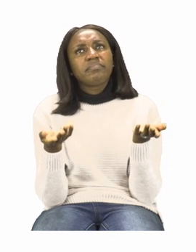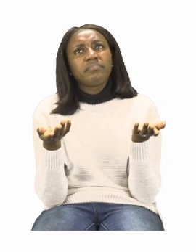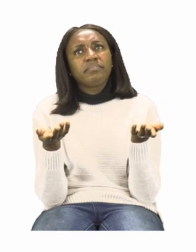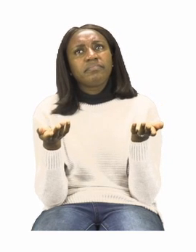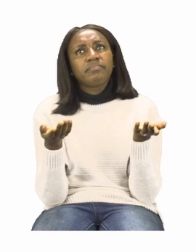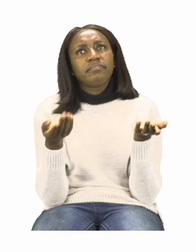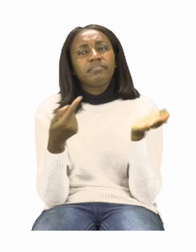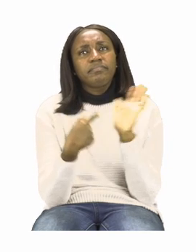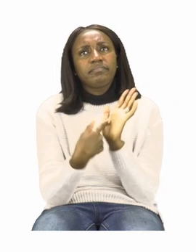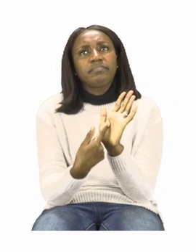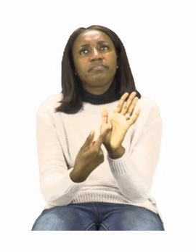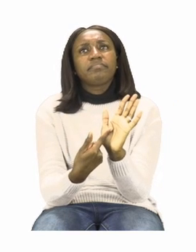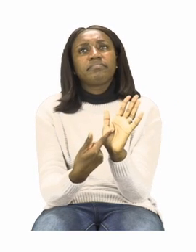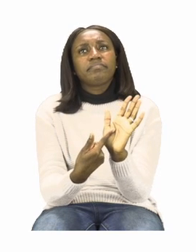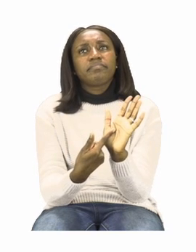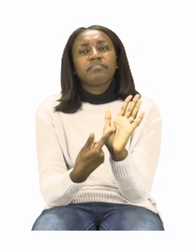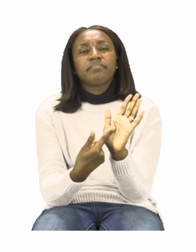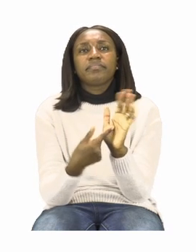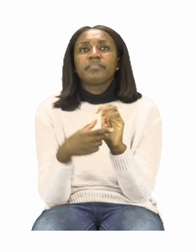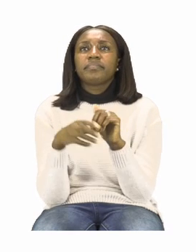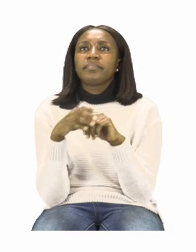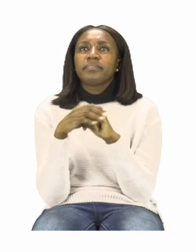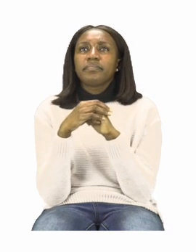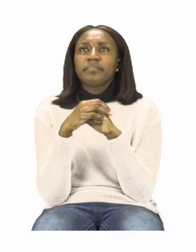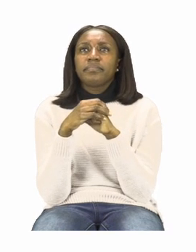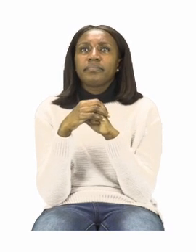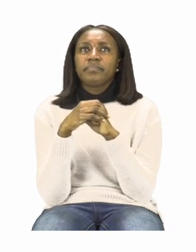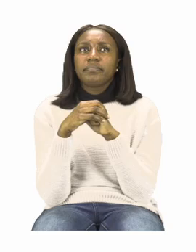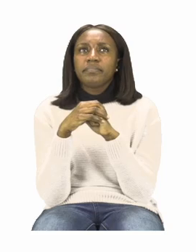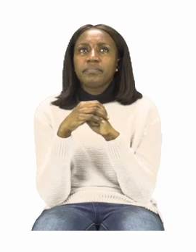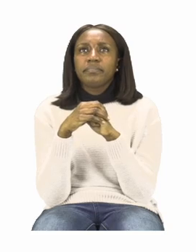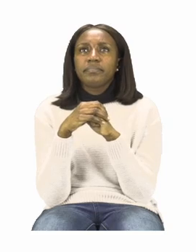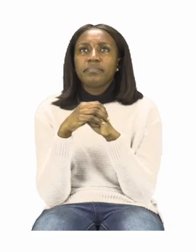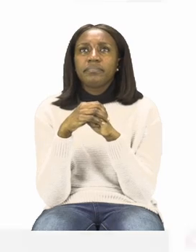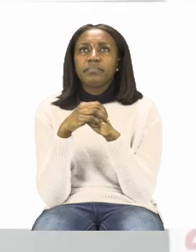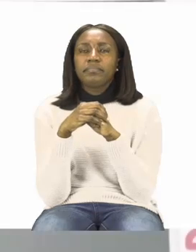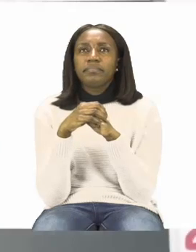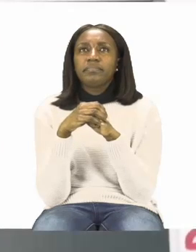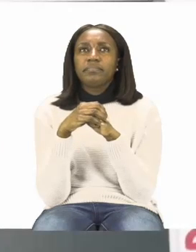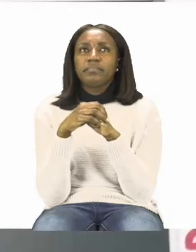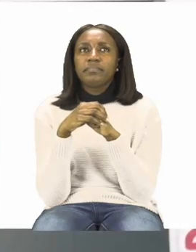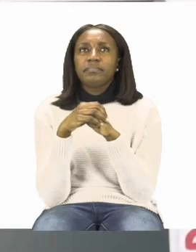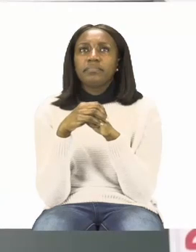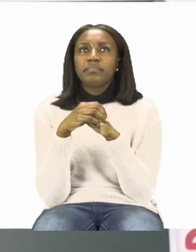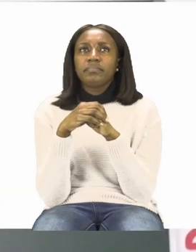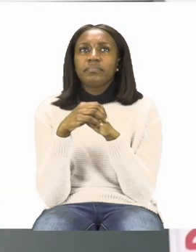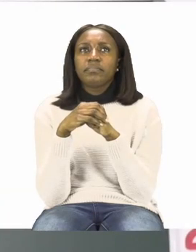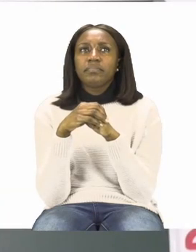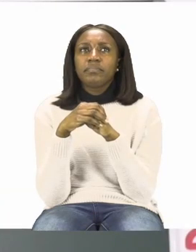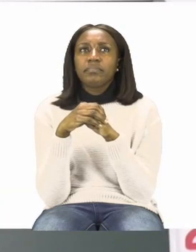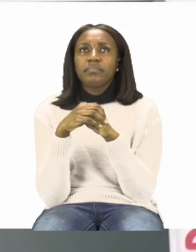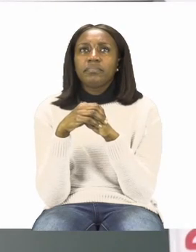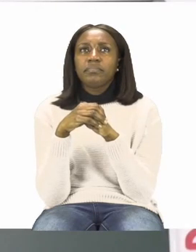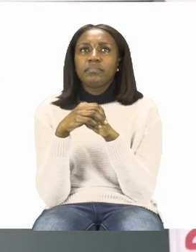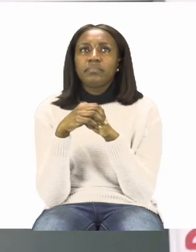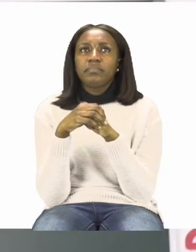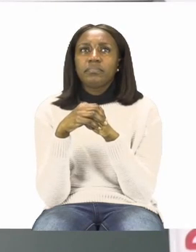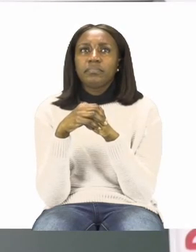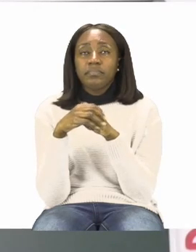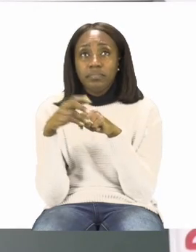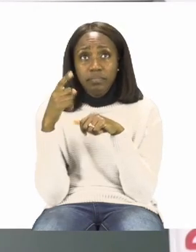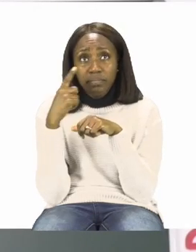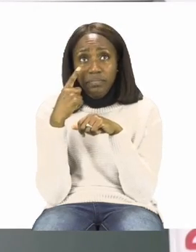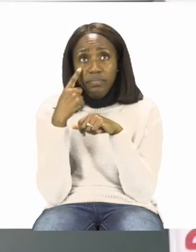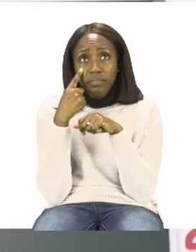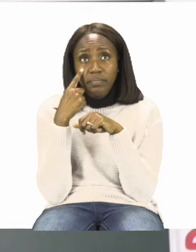to go back to the chalkboard where I have drawn 2 pictures and 2 words. Can you see